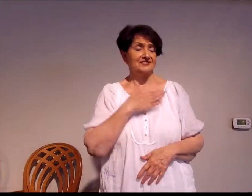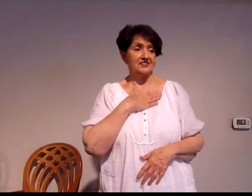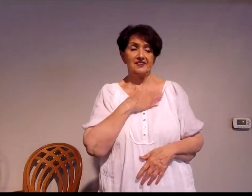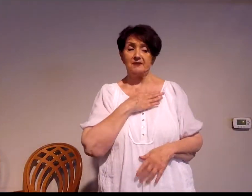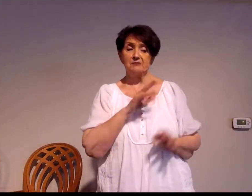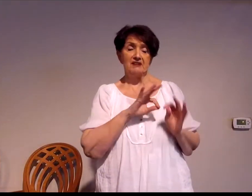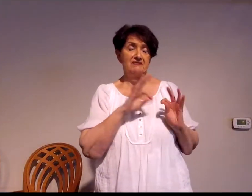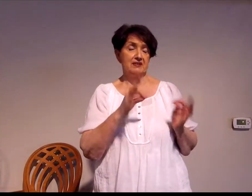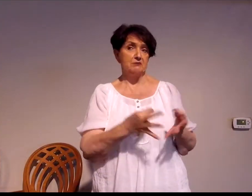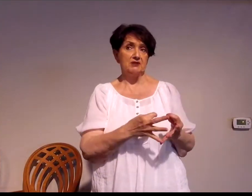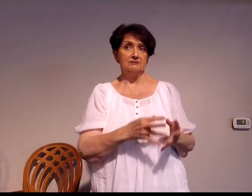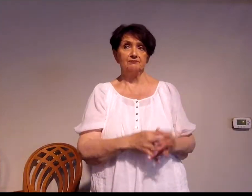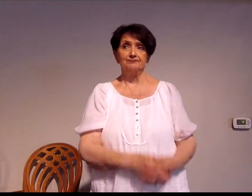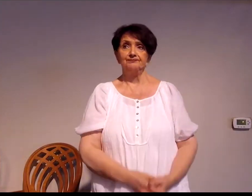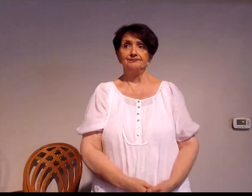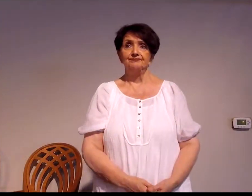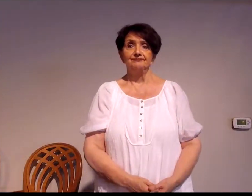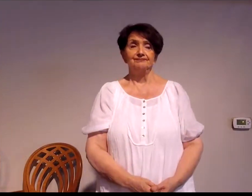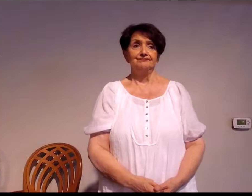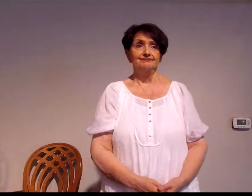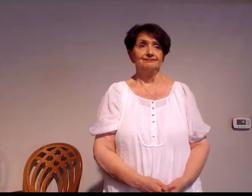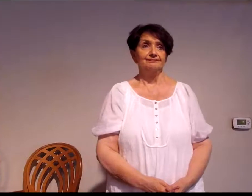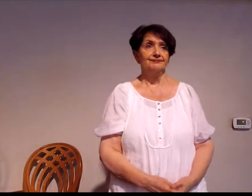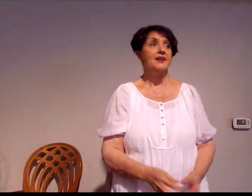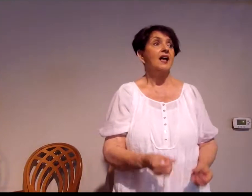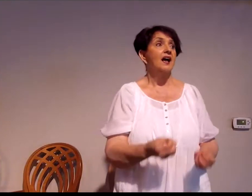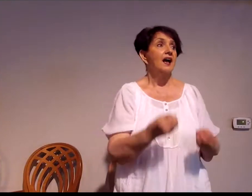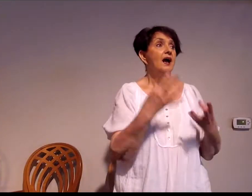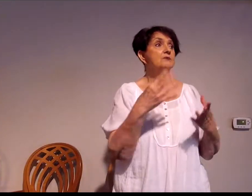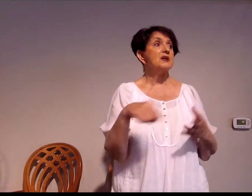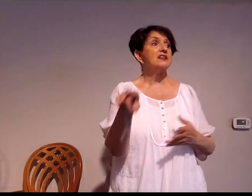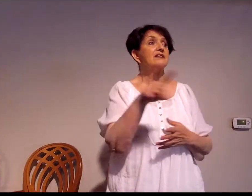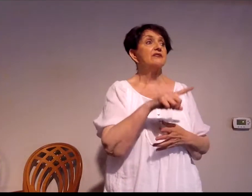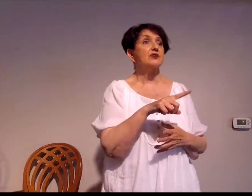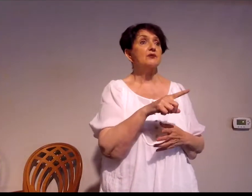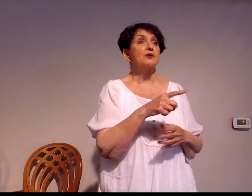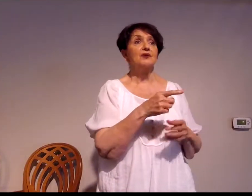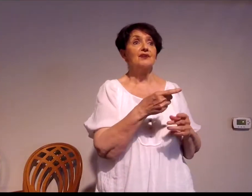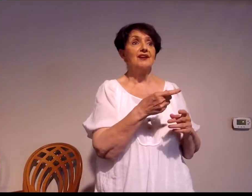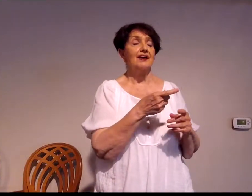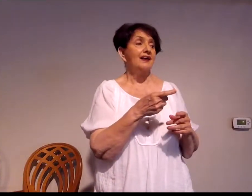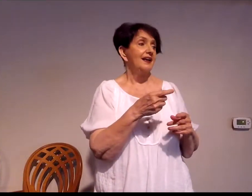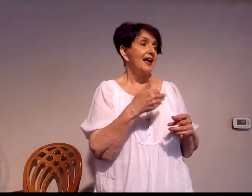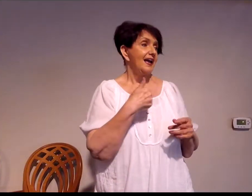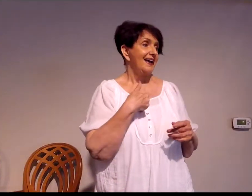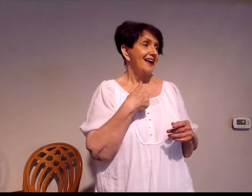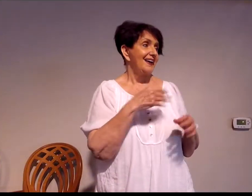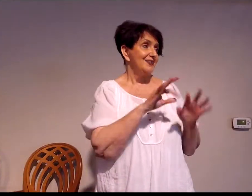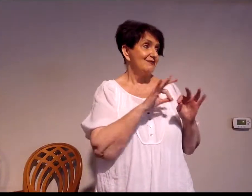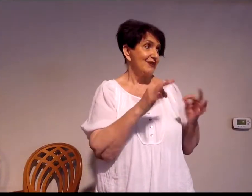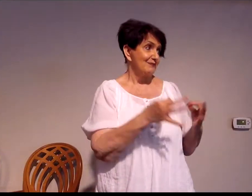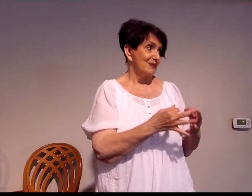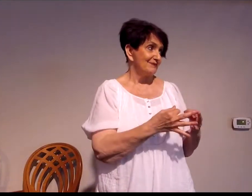Not even close. How many of you didn't come from that? Did